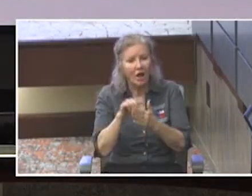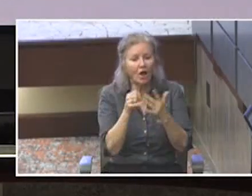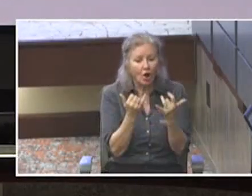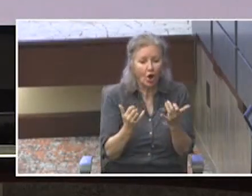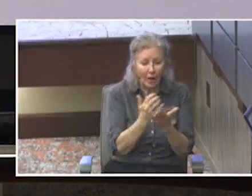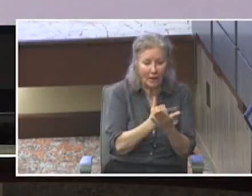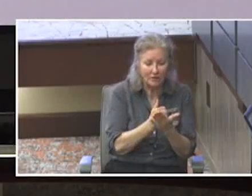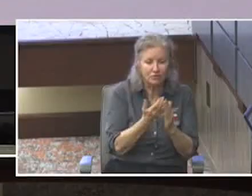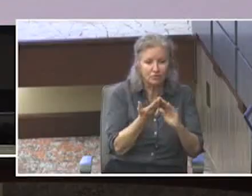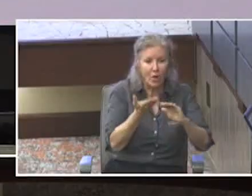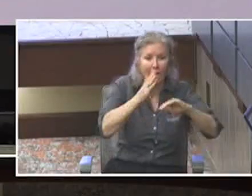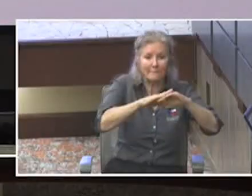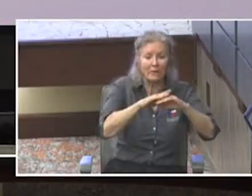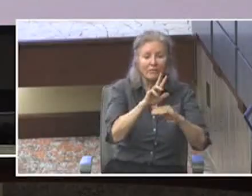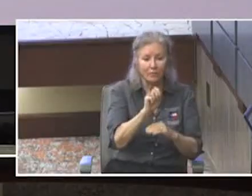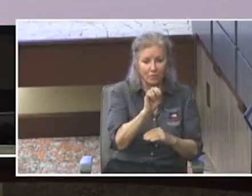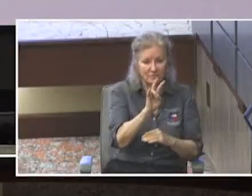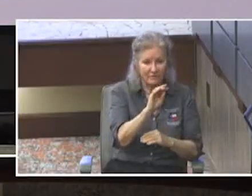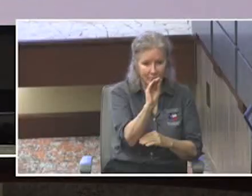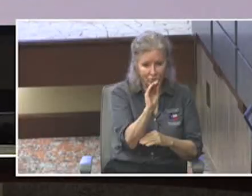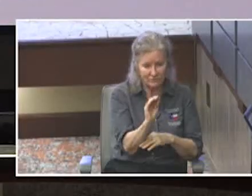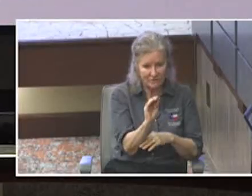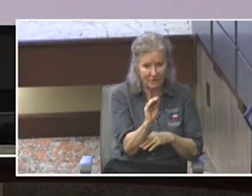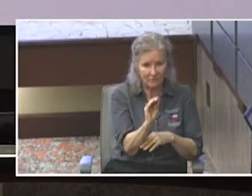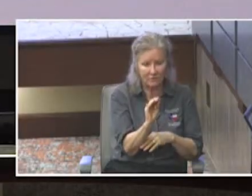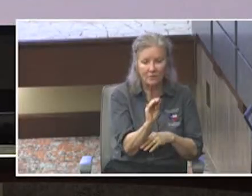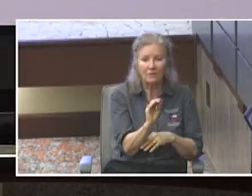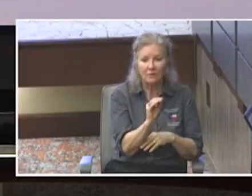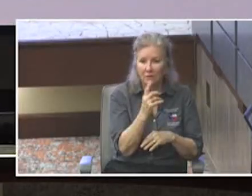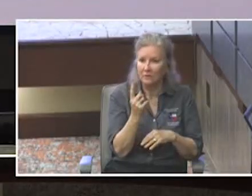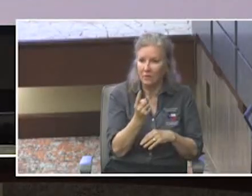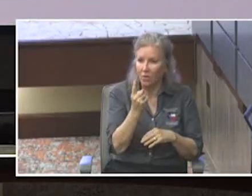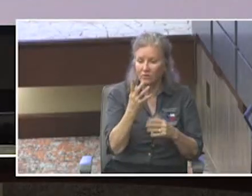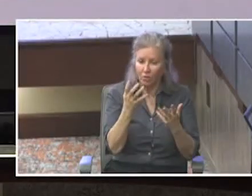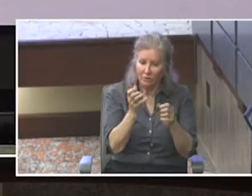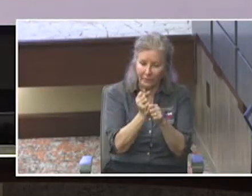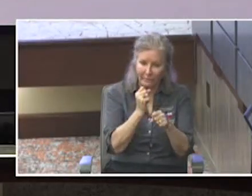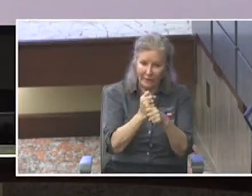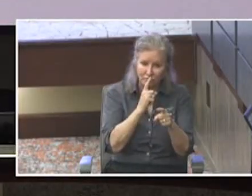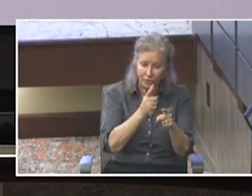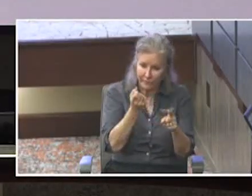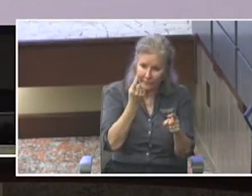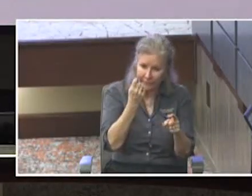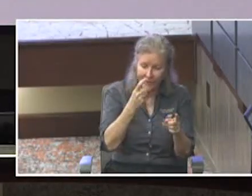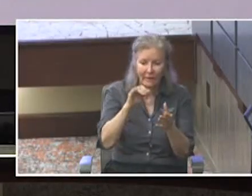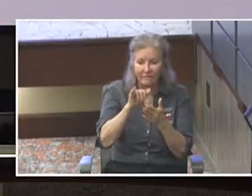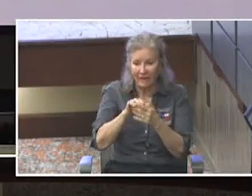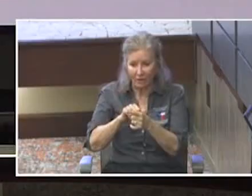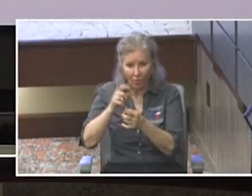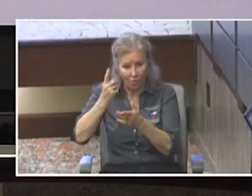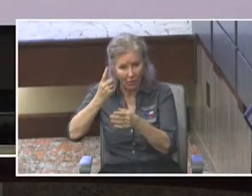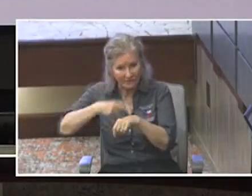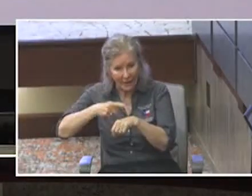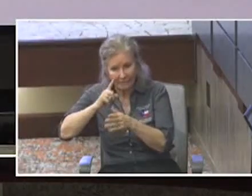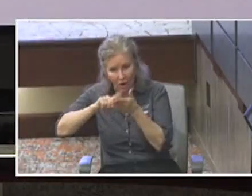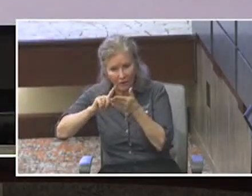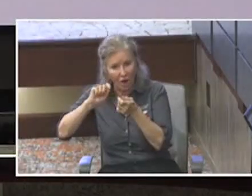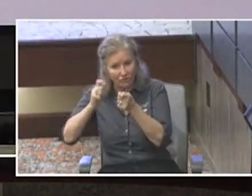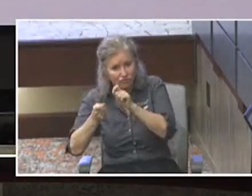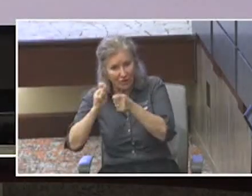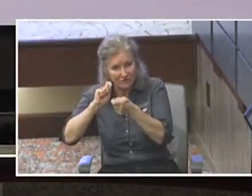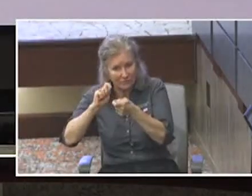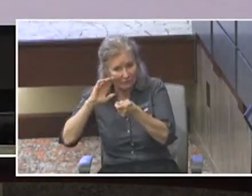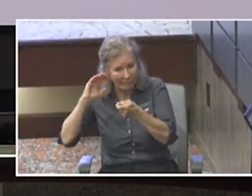up 3.7%. So we always want to normalize that and take out those large one-time audit adjustments. So I think that's good news